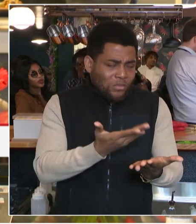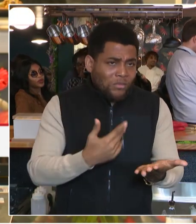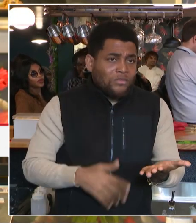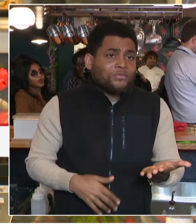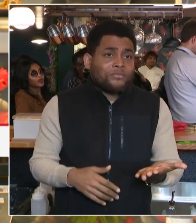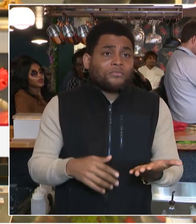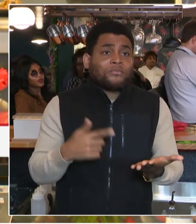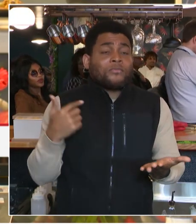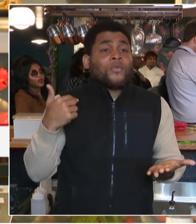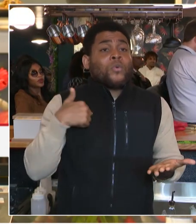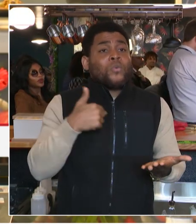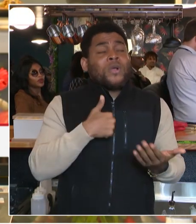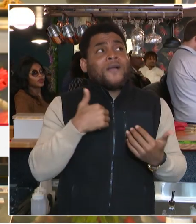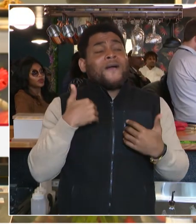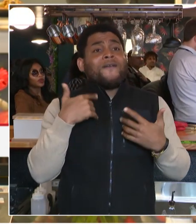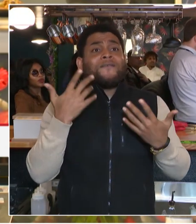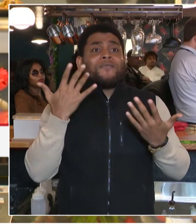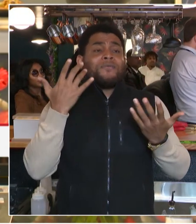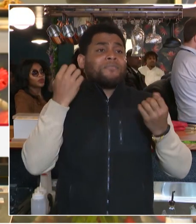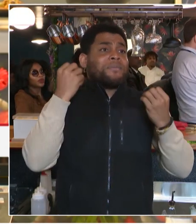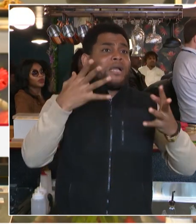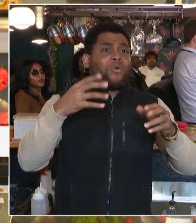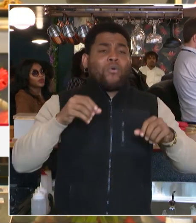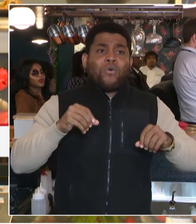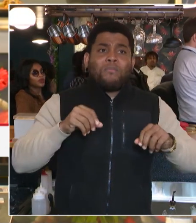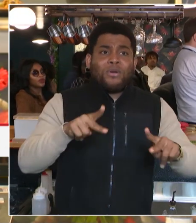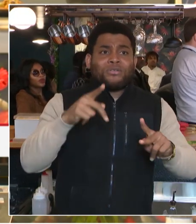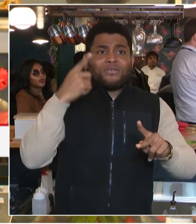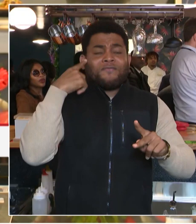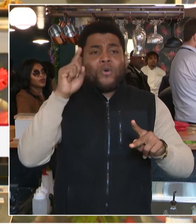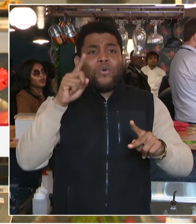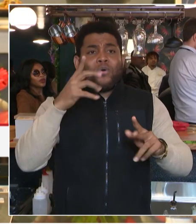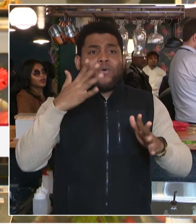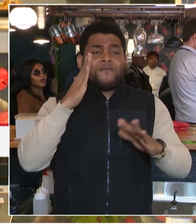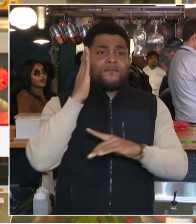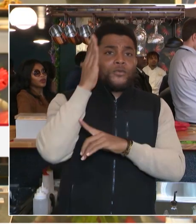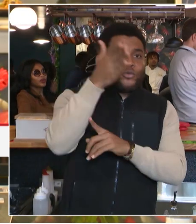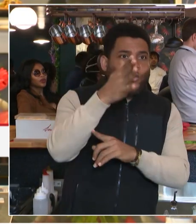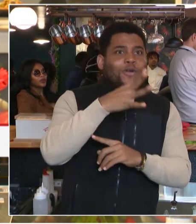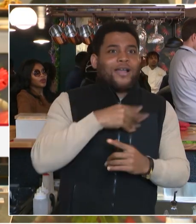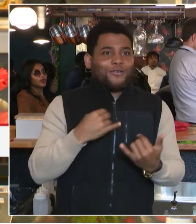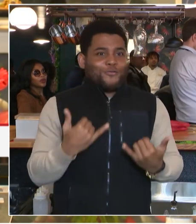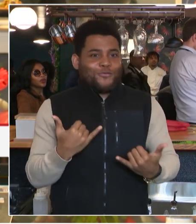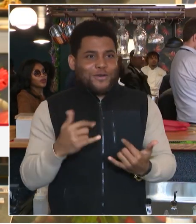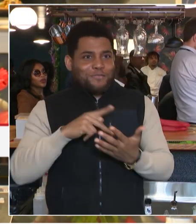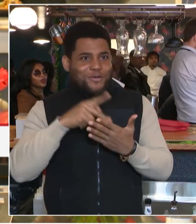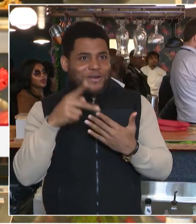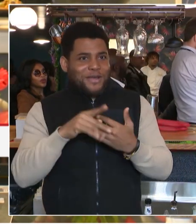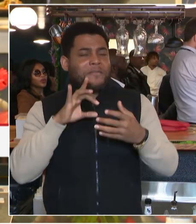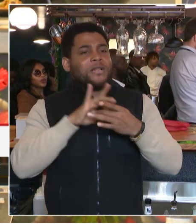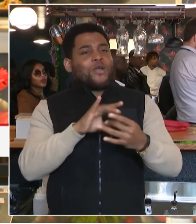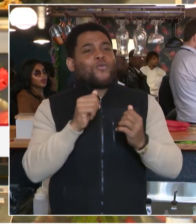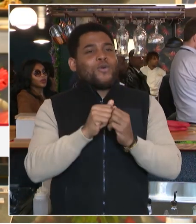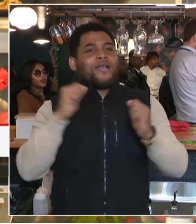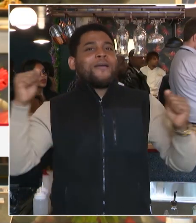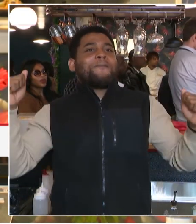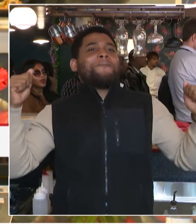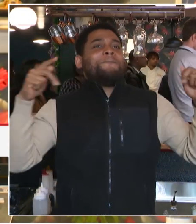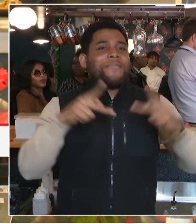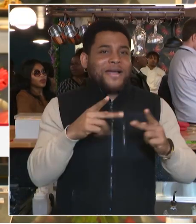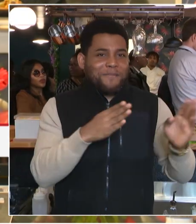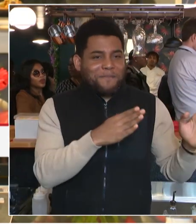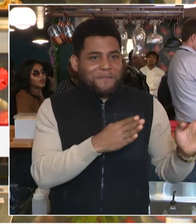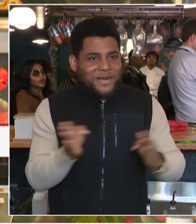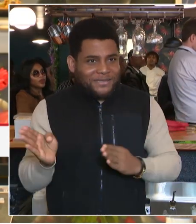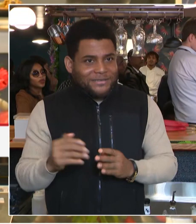tremendous opportunities at existing projects. We will have opportunities coming up. And we also